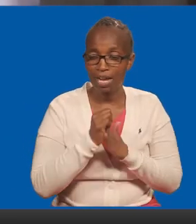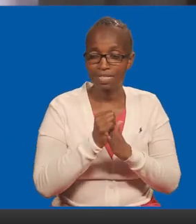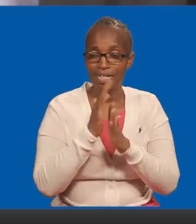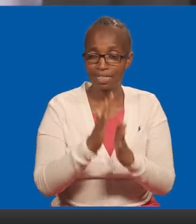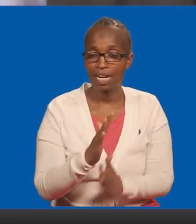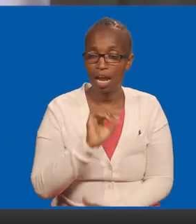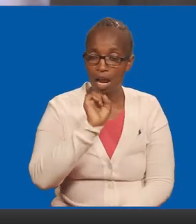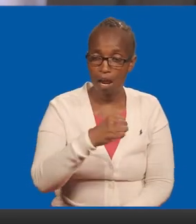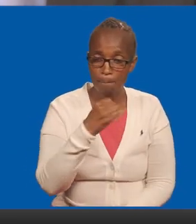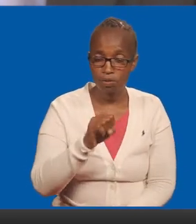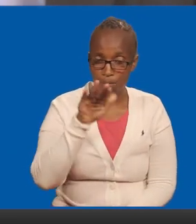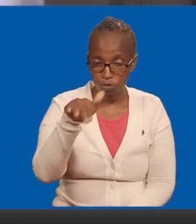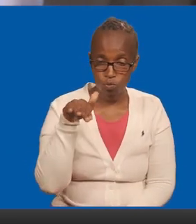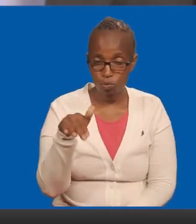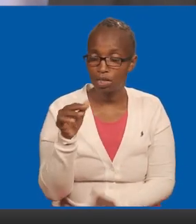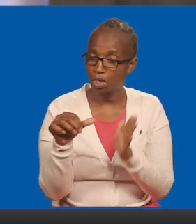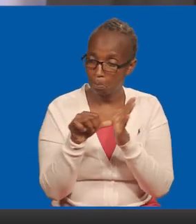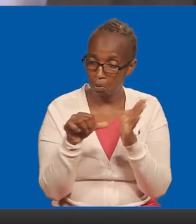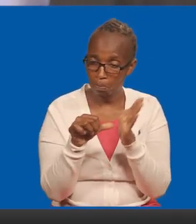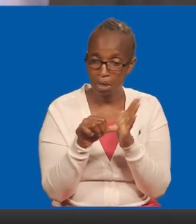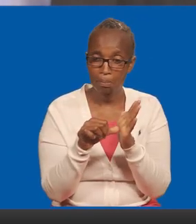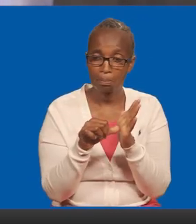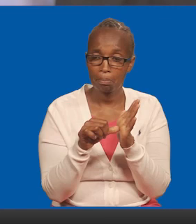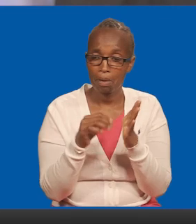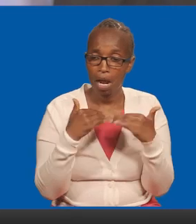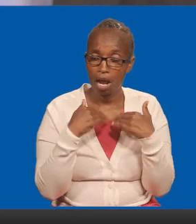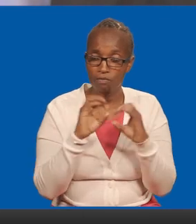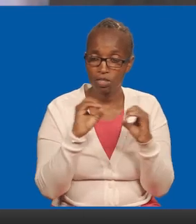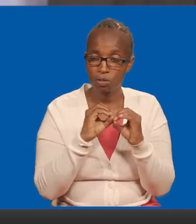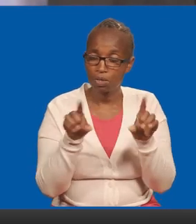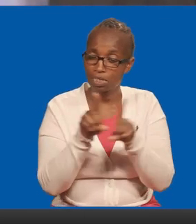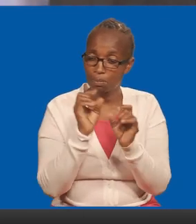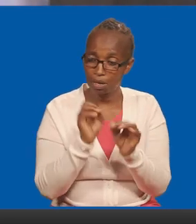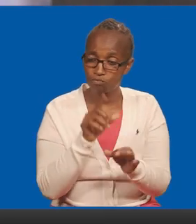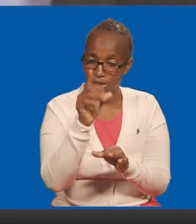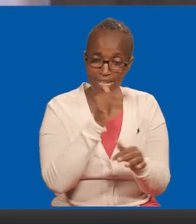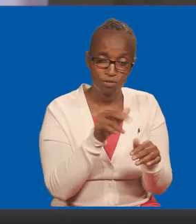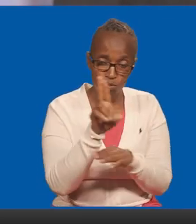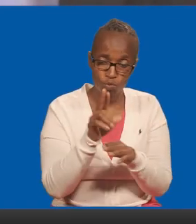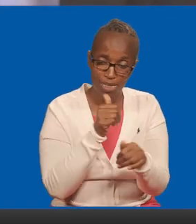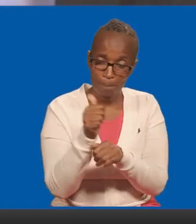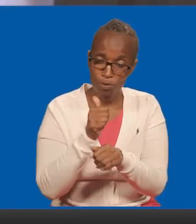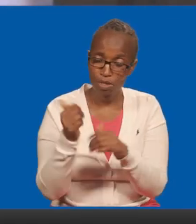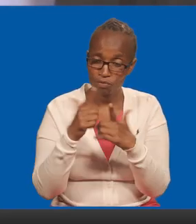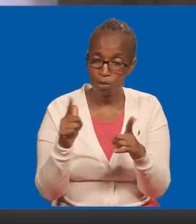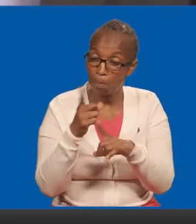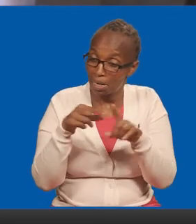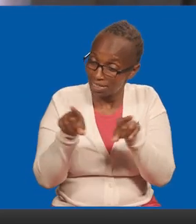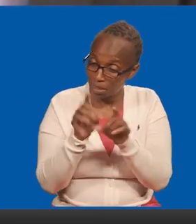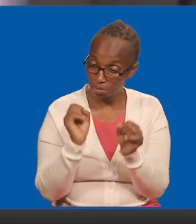Na kuna shida hata wakitoa matusi. Lakini watatoa matusi na mwisho walipe pesa ya wale ambao wameibia.